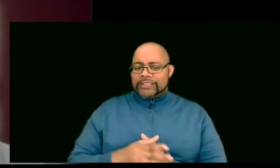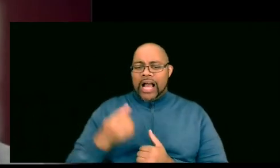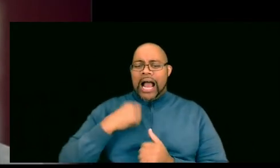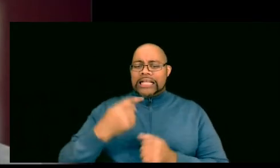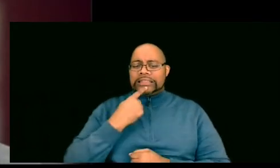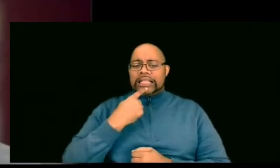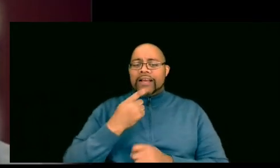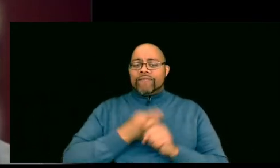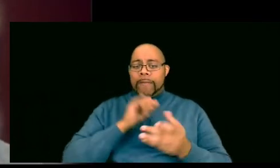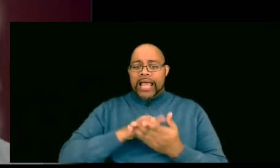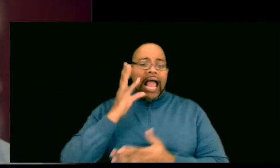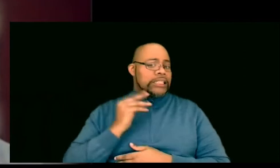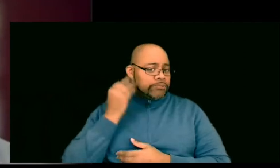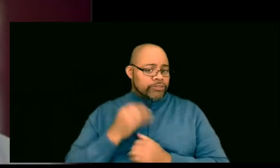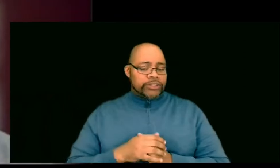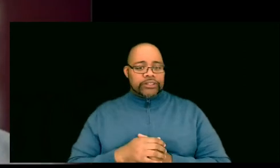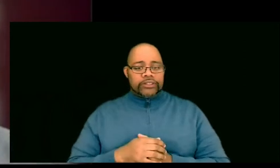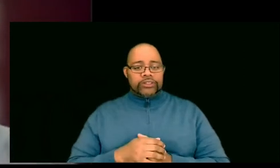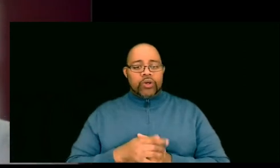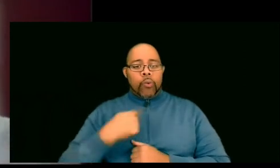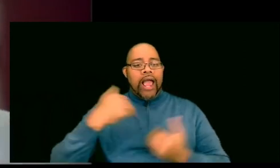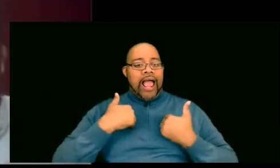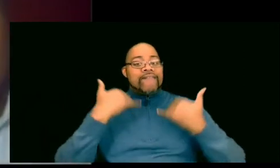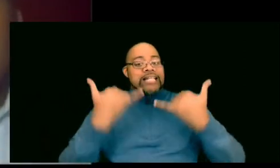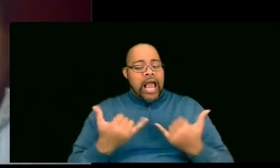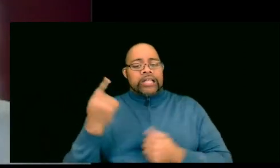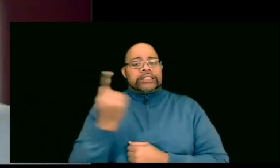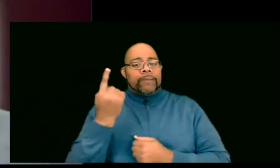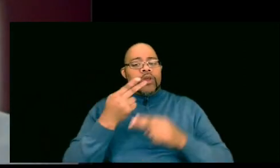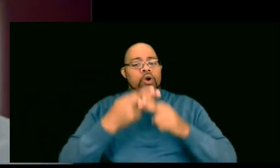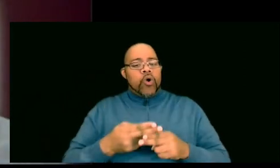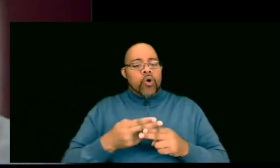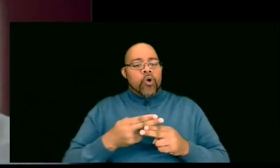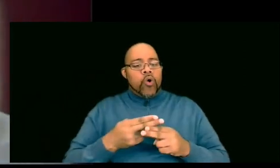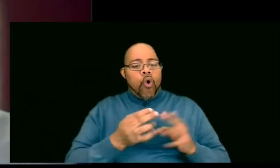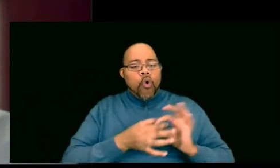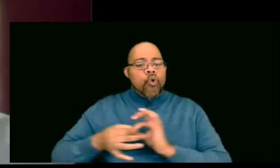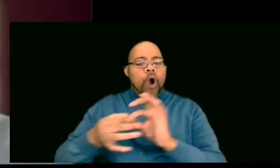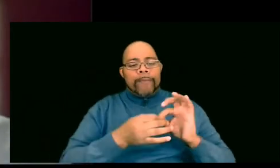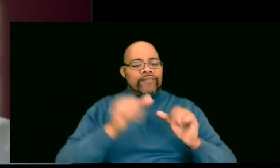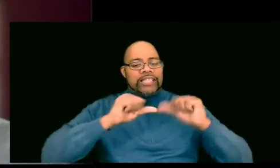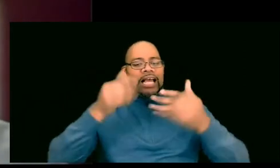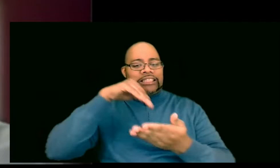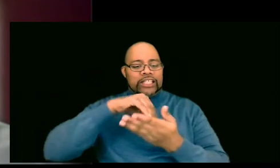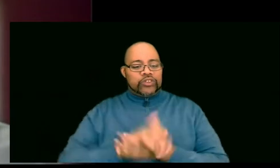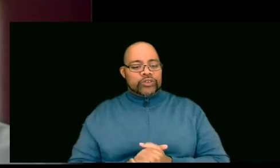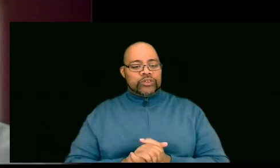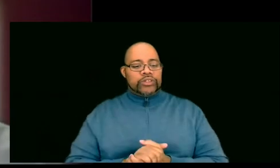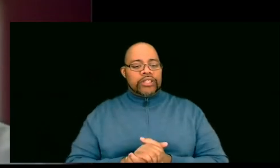so I can say out of that experience, we have now something called the Cooperative Science